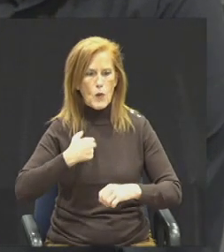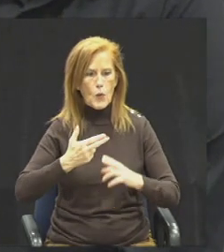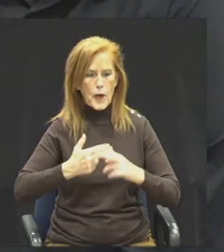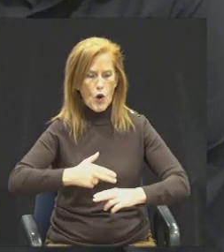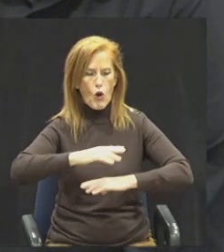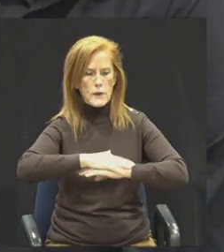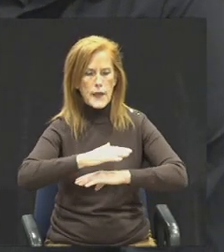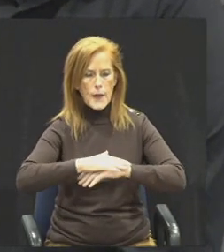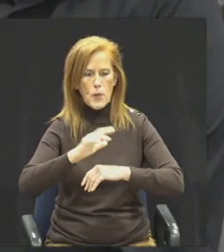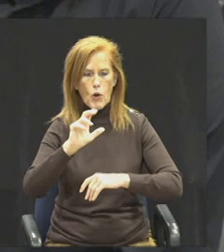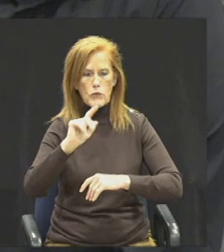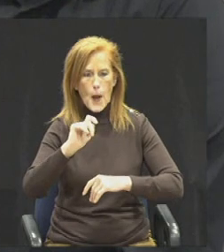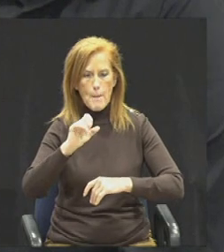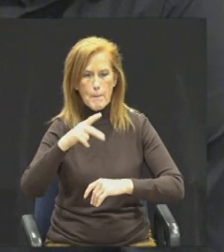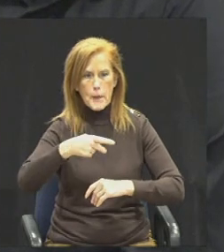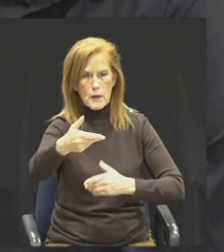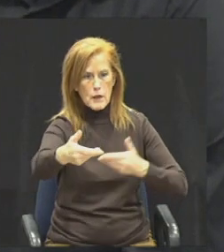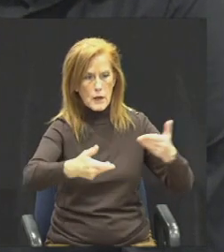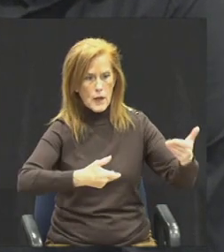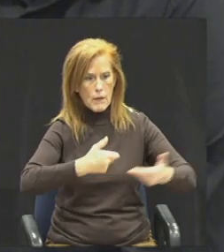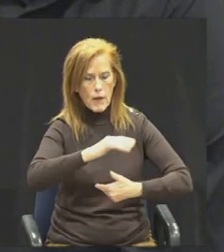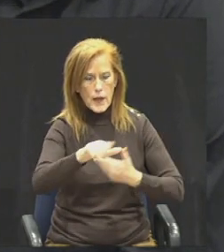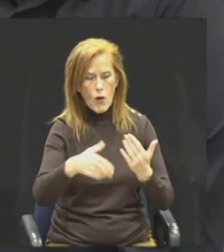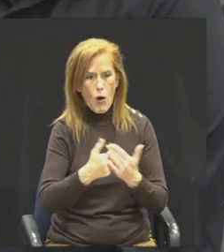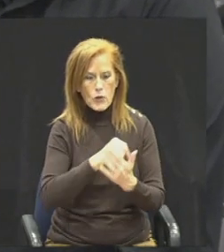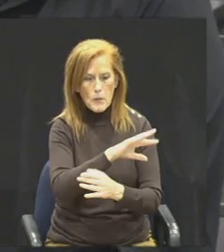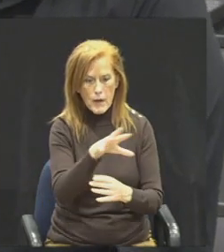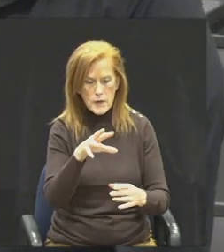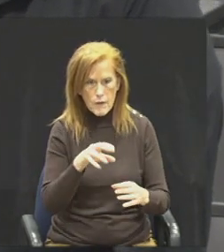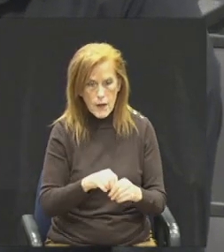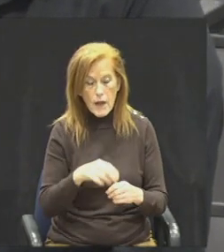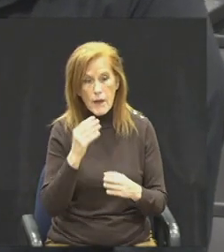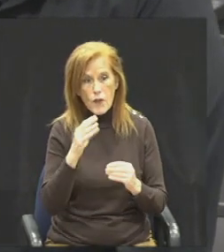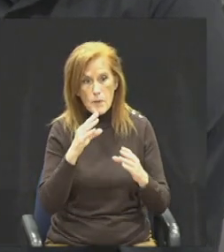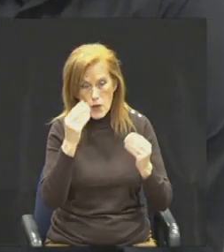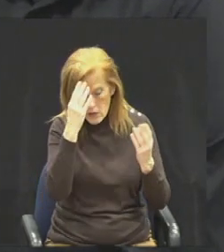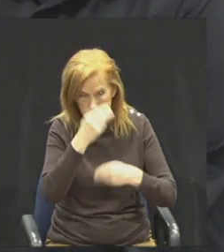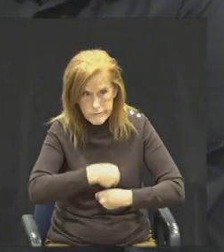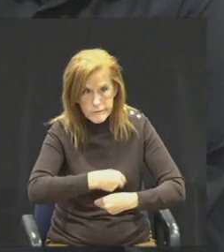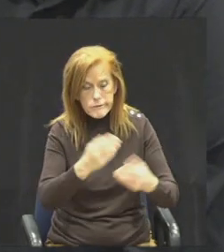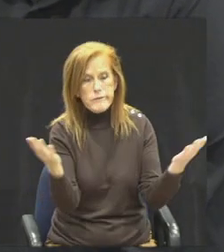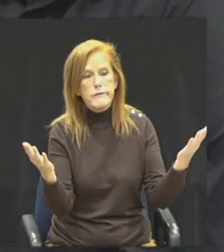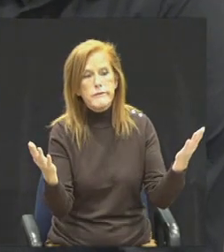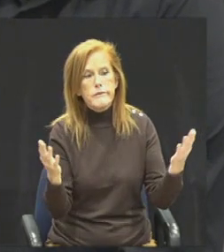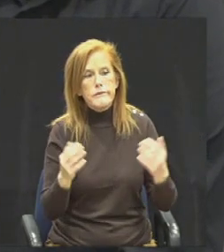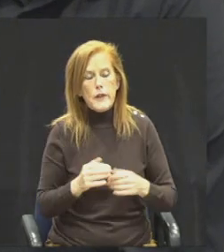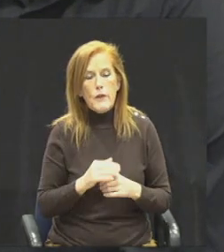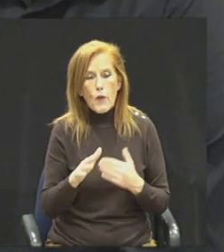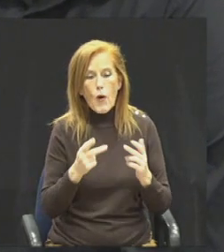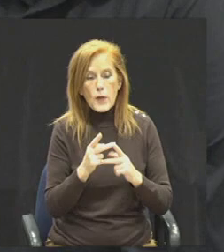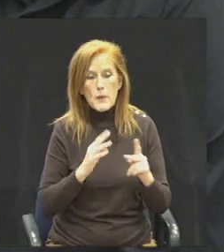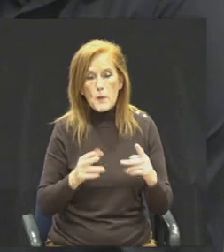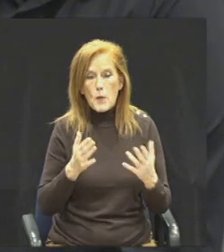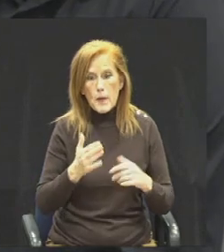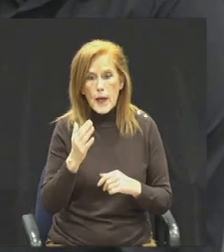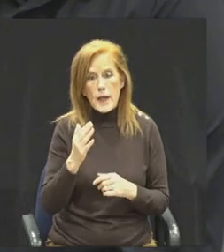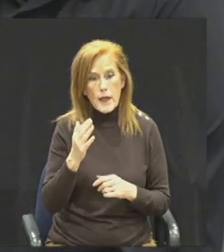invite you all to participate. And spread the word to see who else you may know who'd be interested in